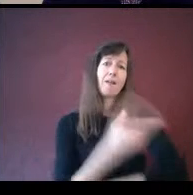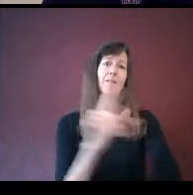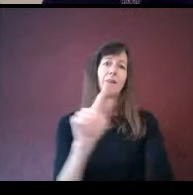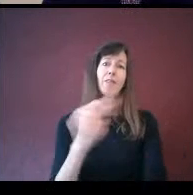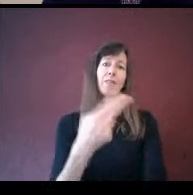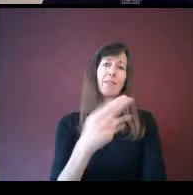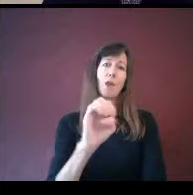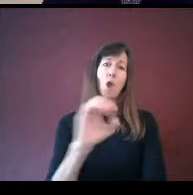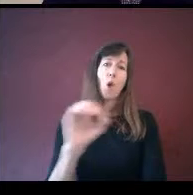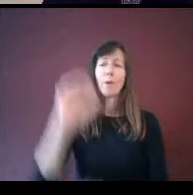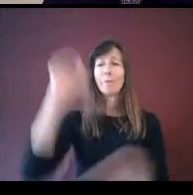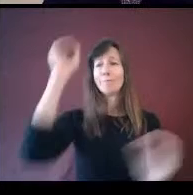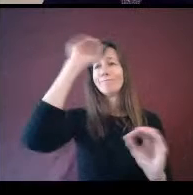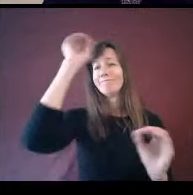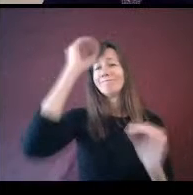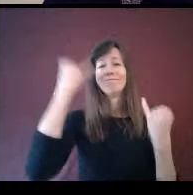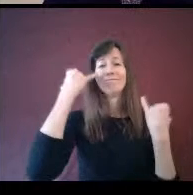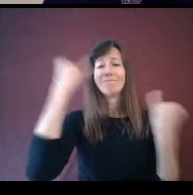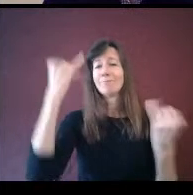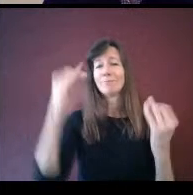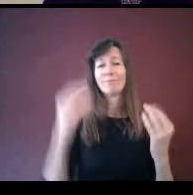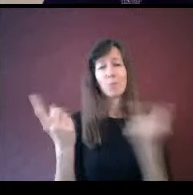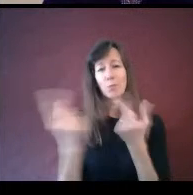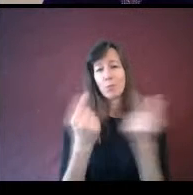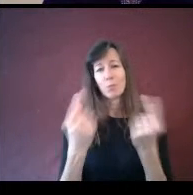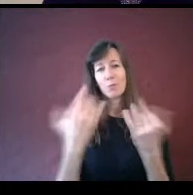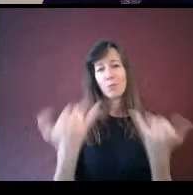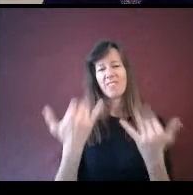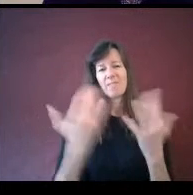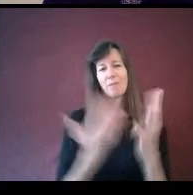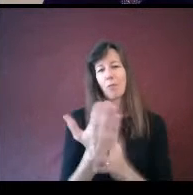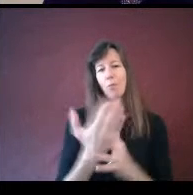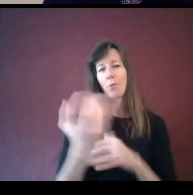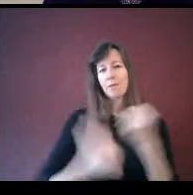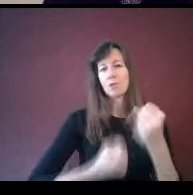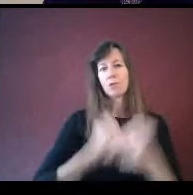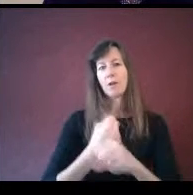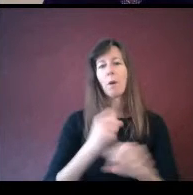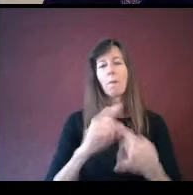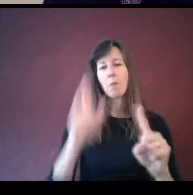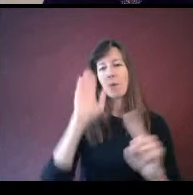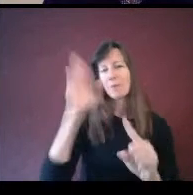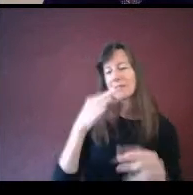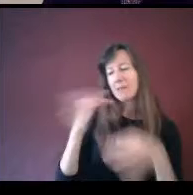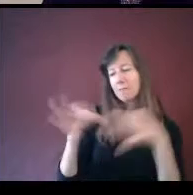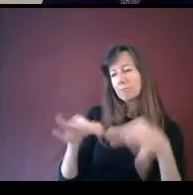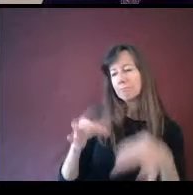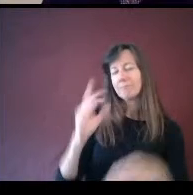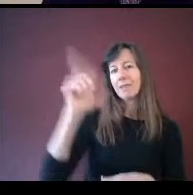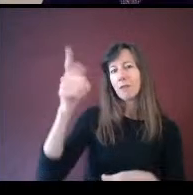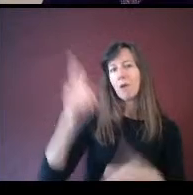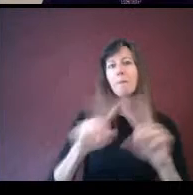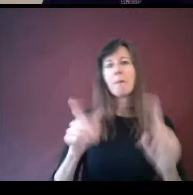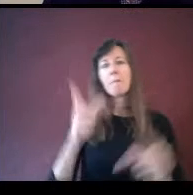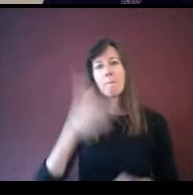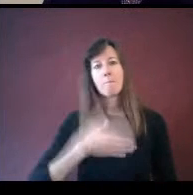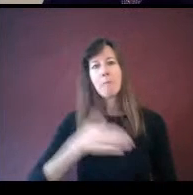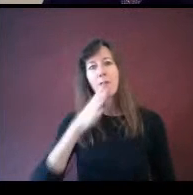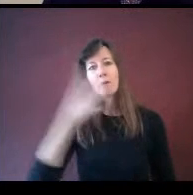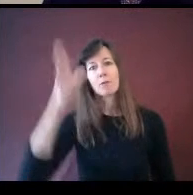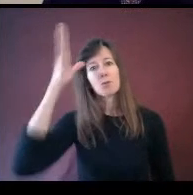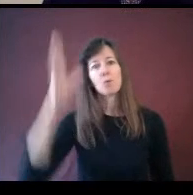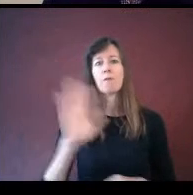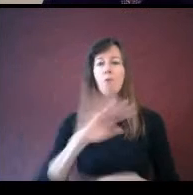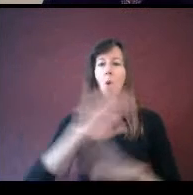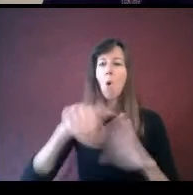someday. And also, my parents and my extended family for your support this tough year. So thanks, everybody. We will see